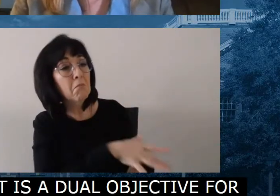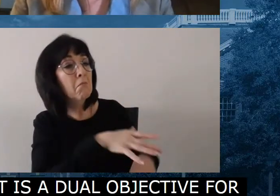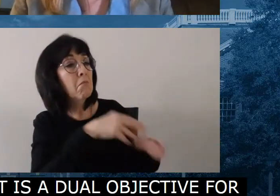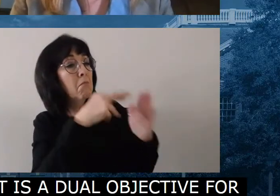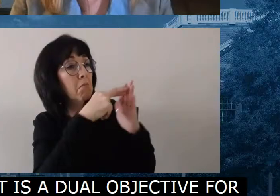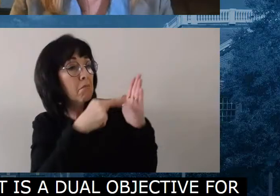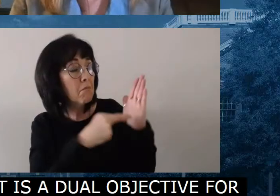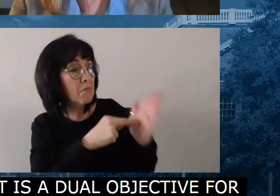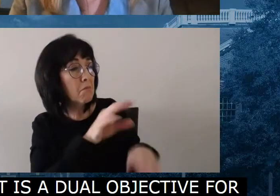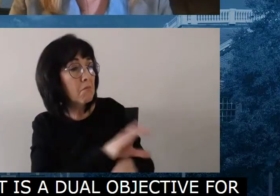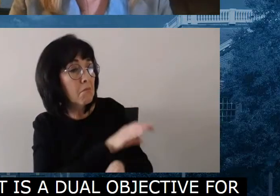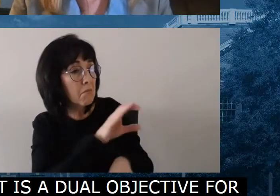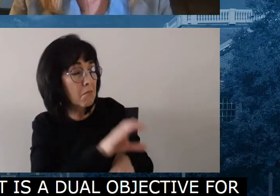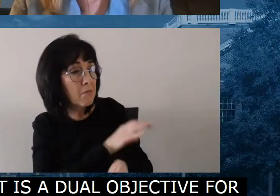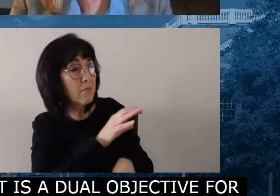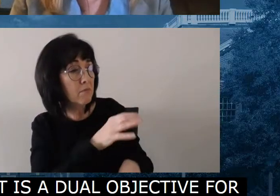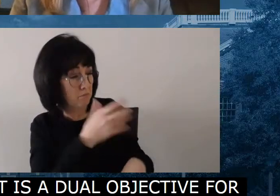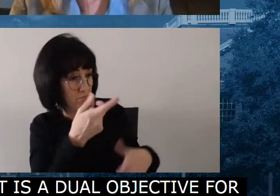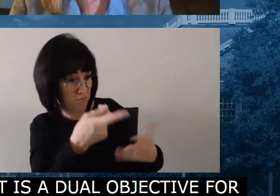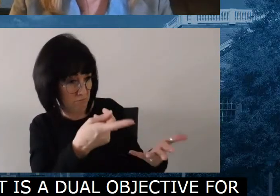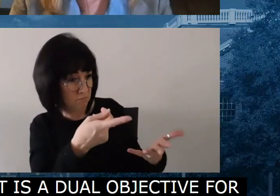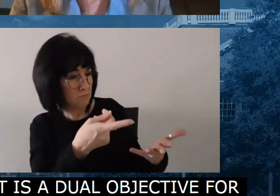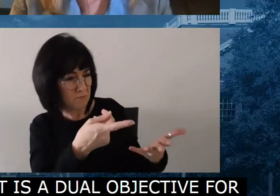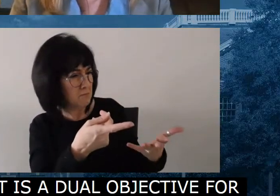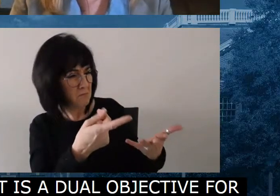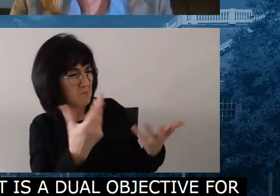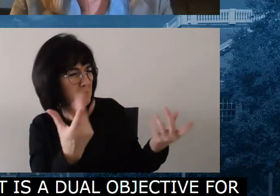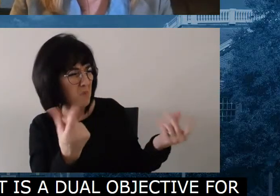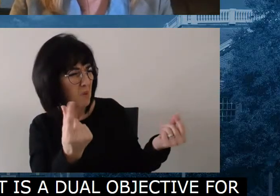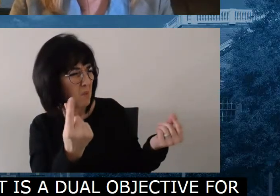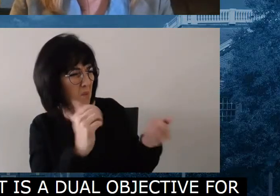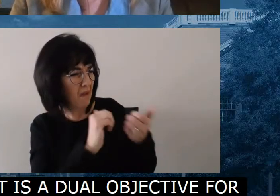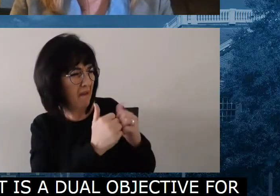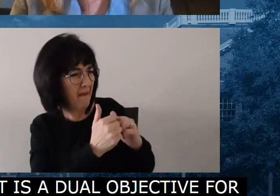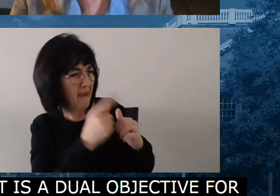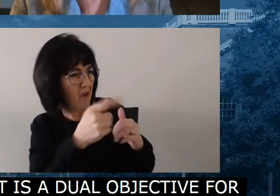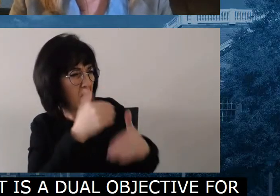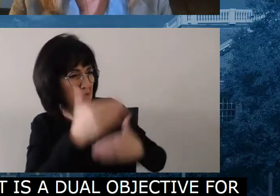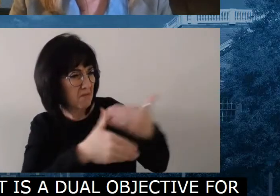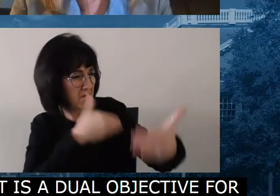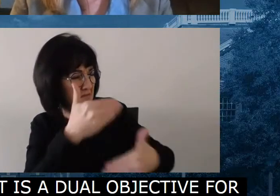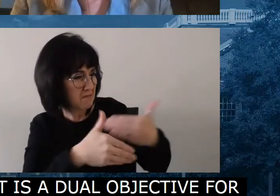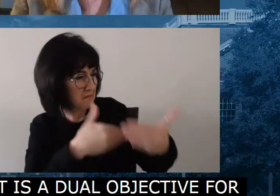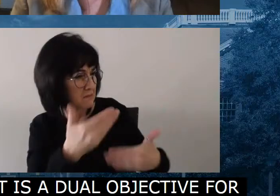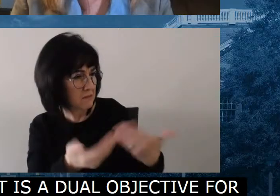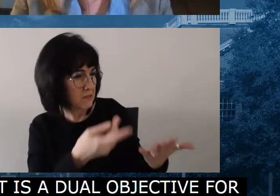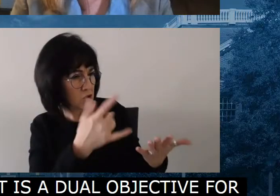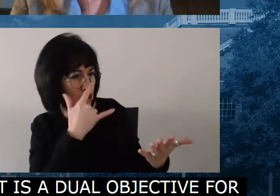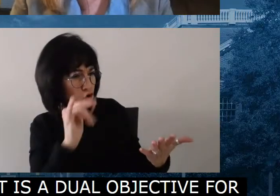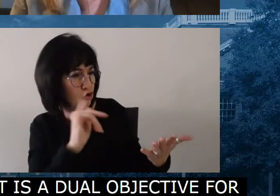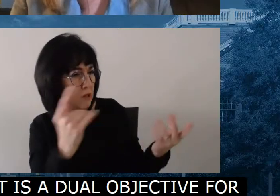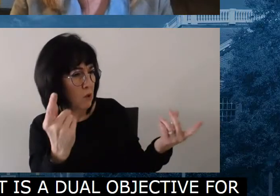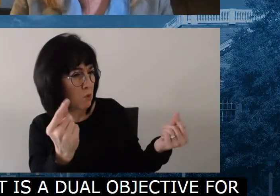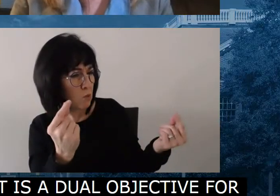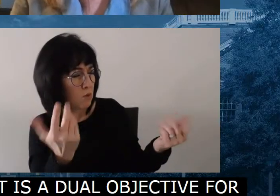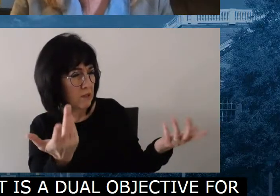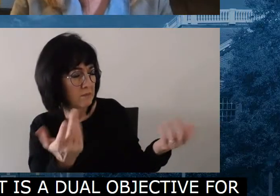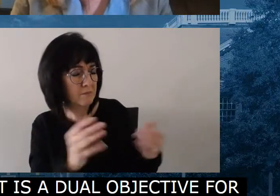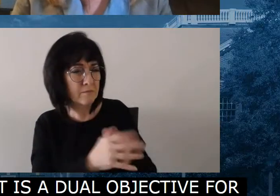for, and kind of how do you think that could operate once you go through the testing and kind of get it to a scale where you're going to roll it